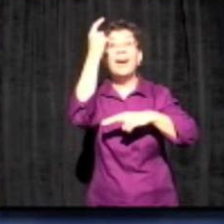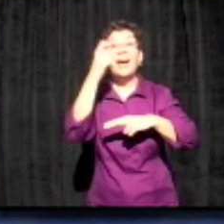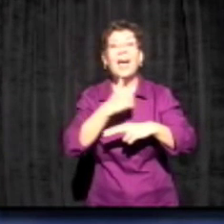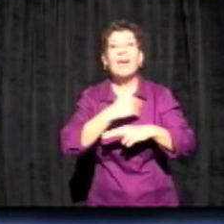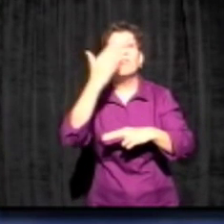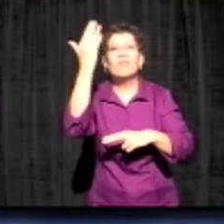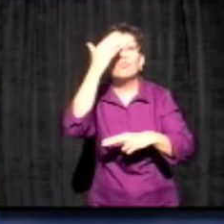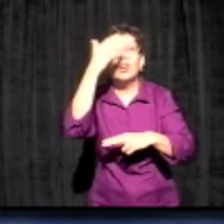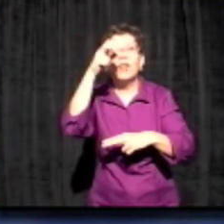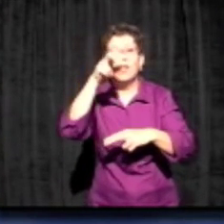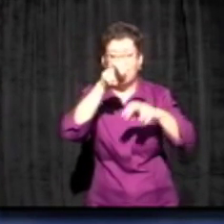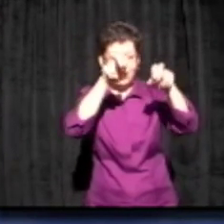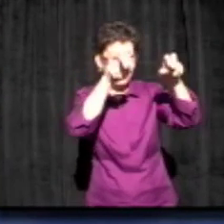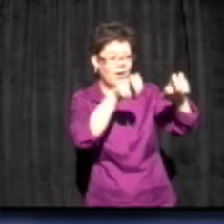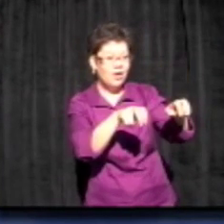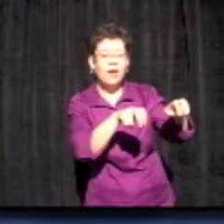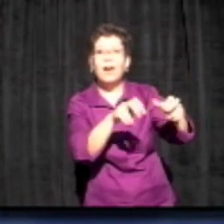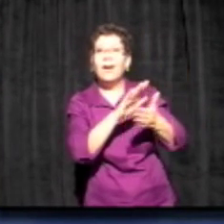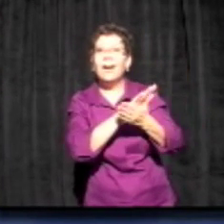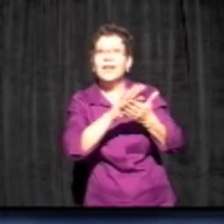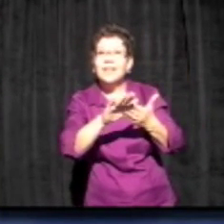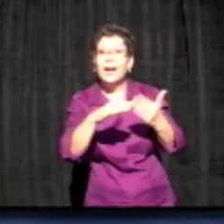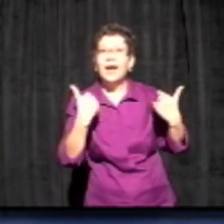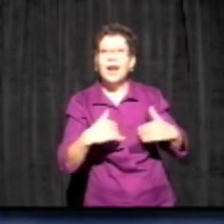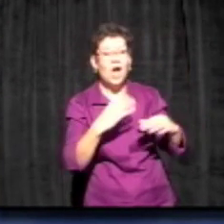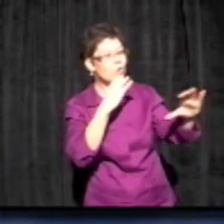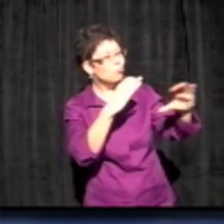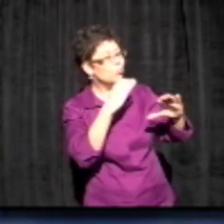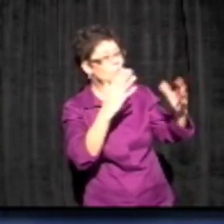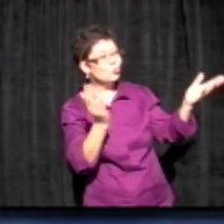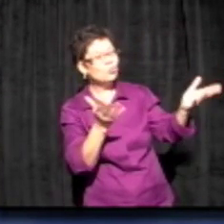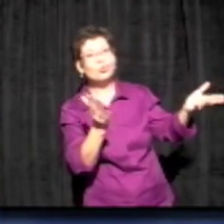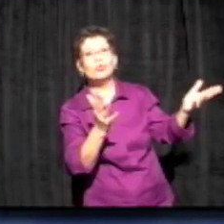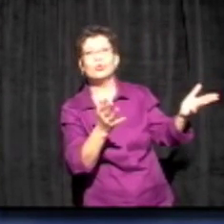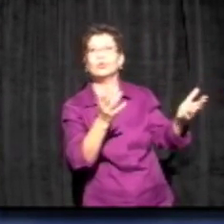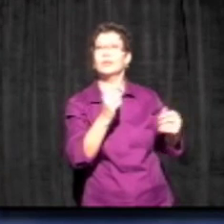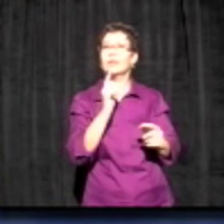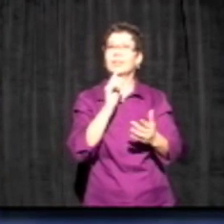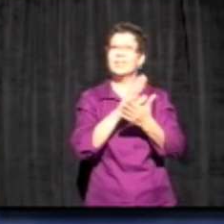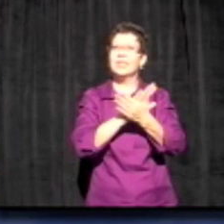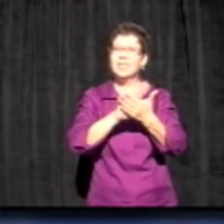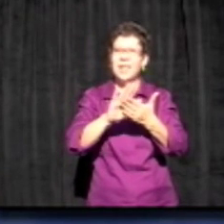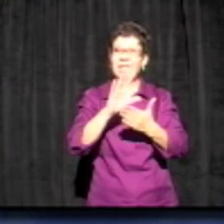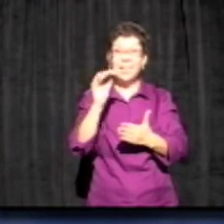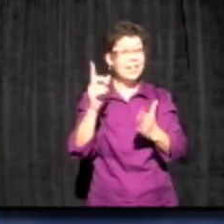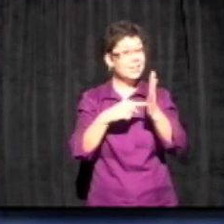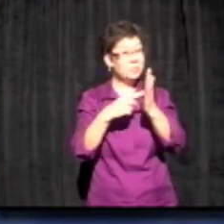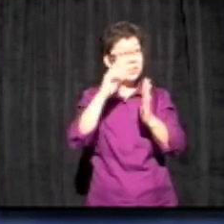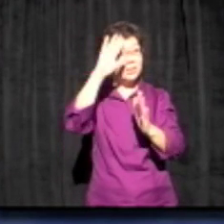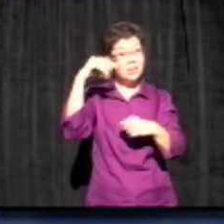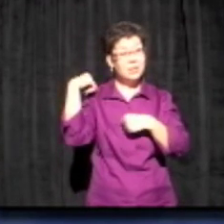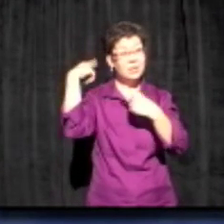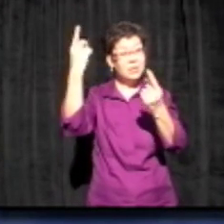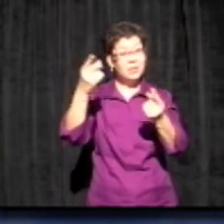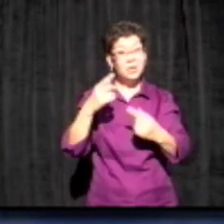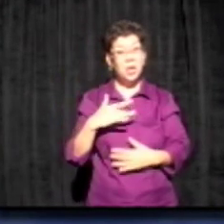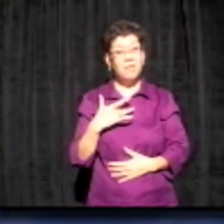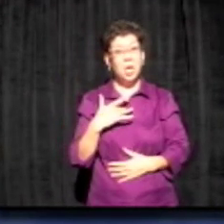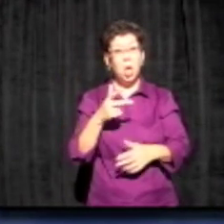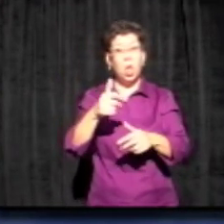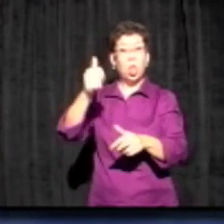seat occupancy and the opportunity, sometimes his or her first ever, to ride with dignity.